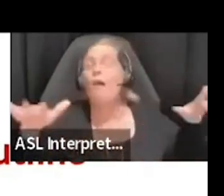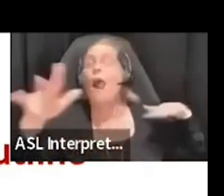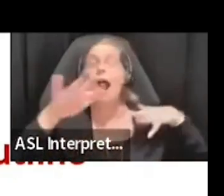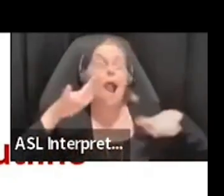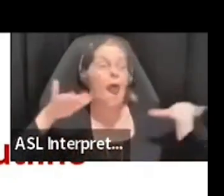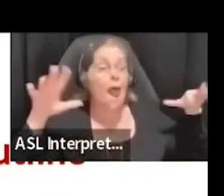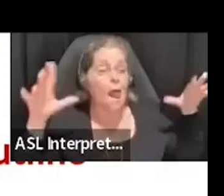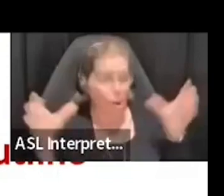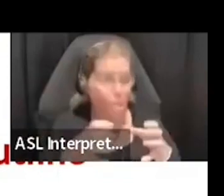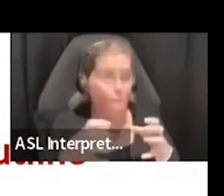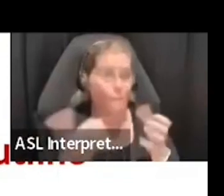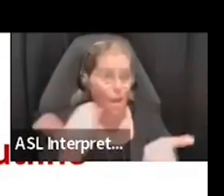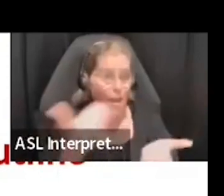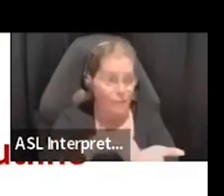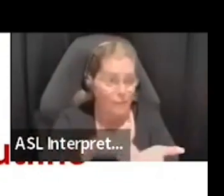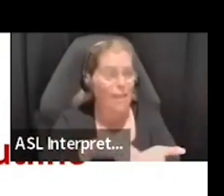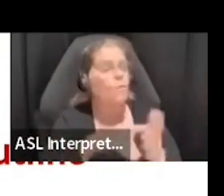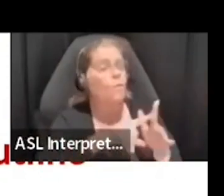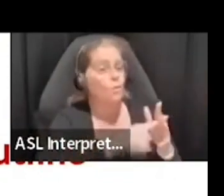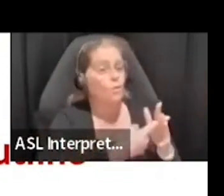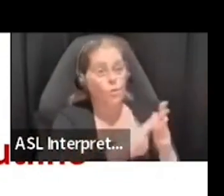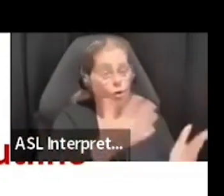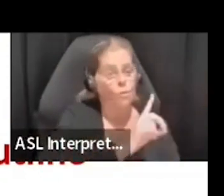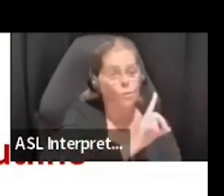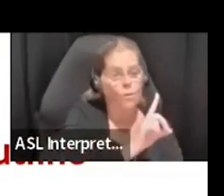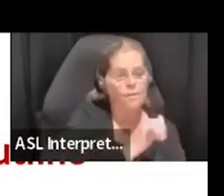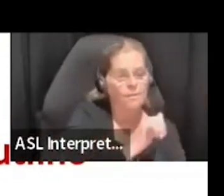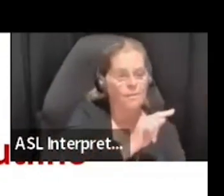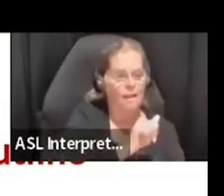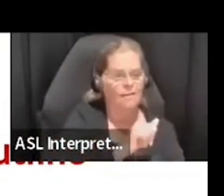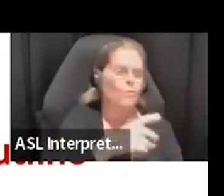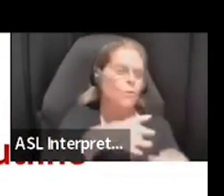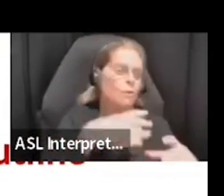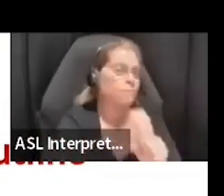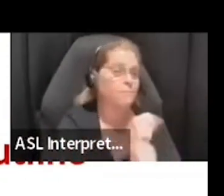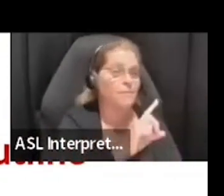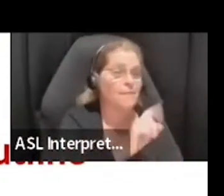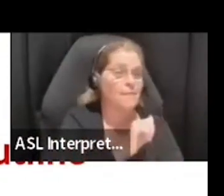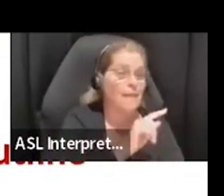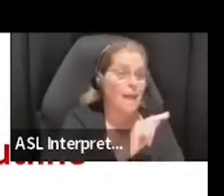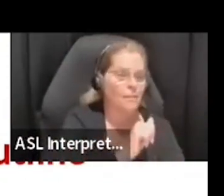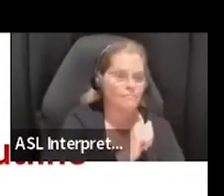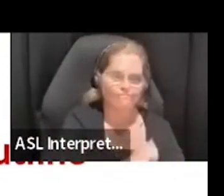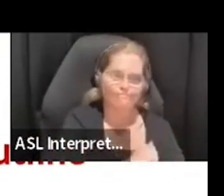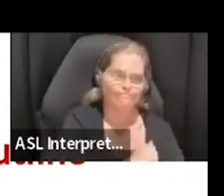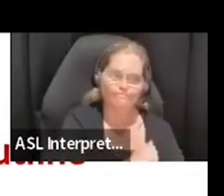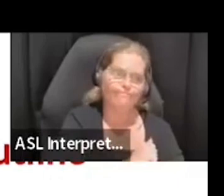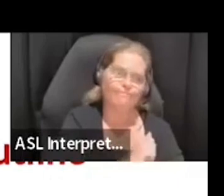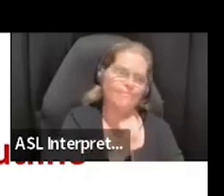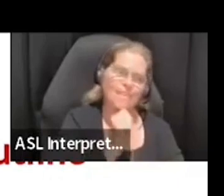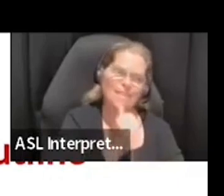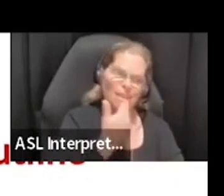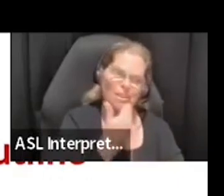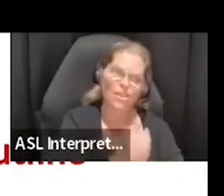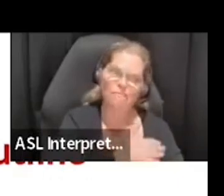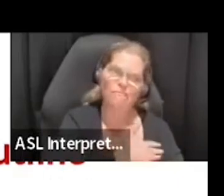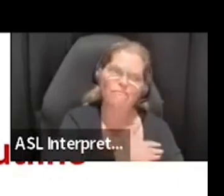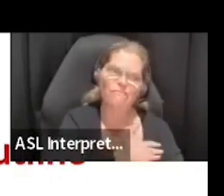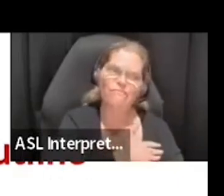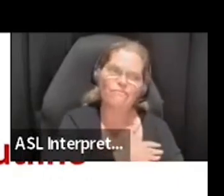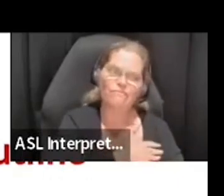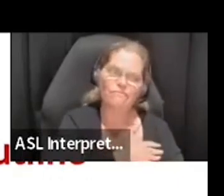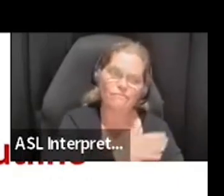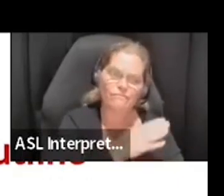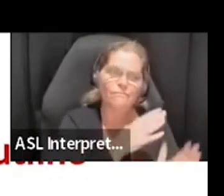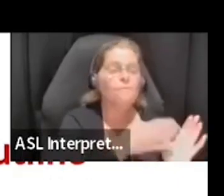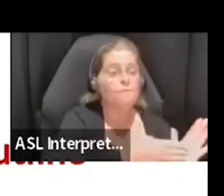off talking about the data, and Cliff Notes version is the data is not great. So that's where we started. We